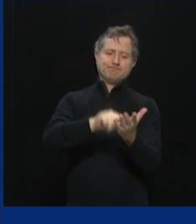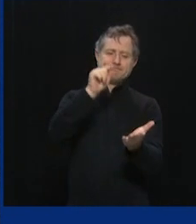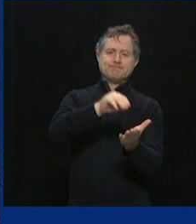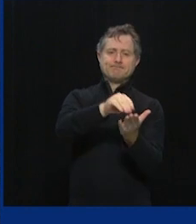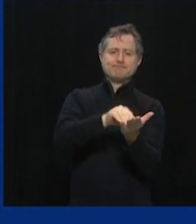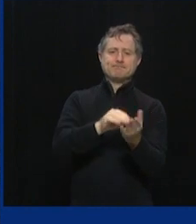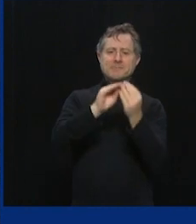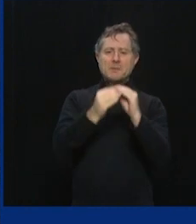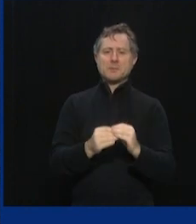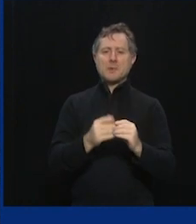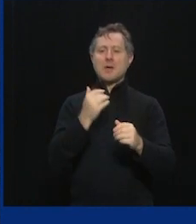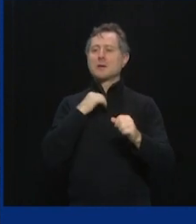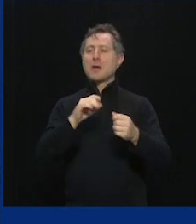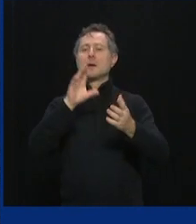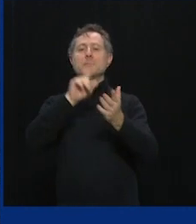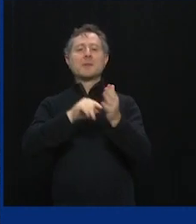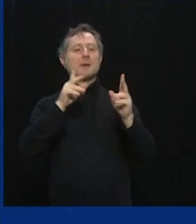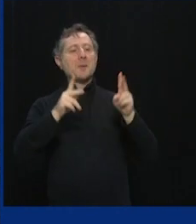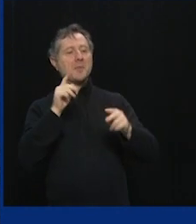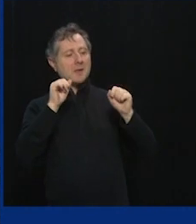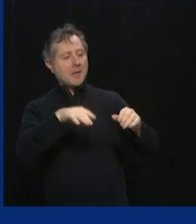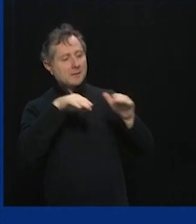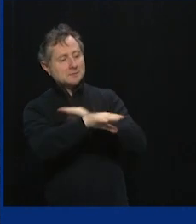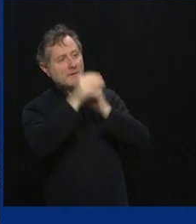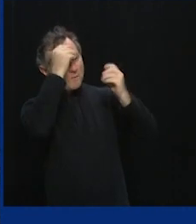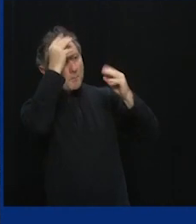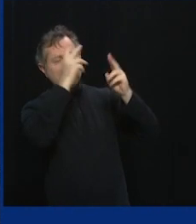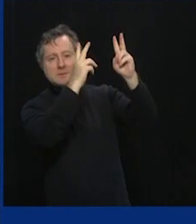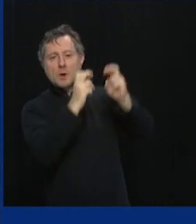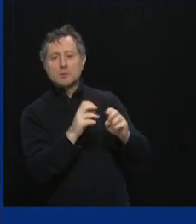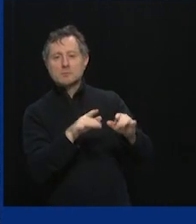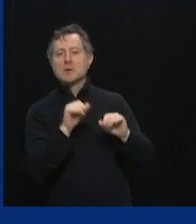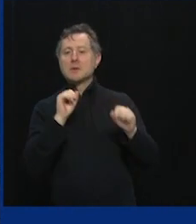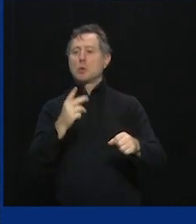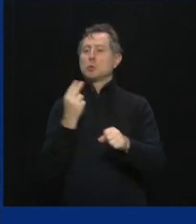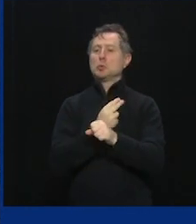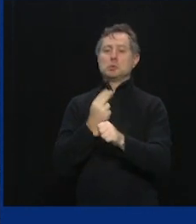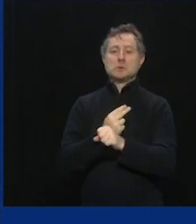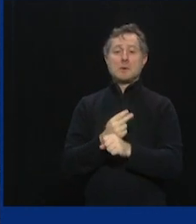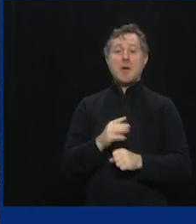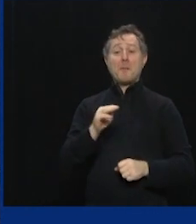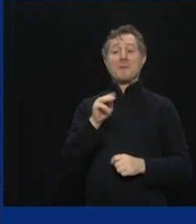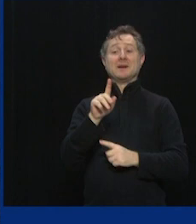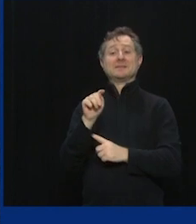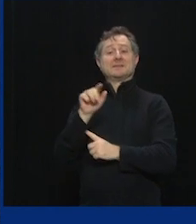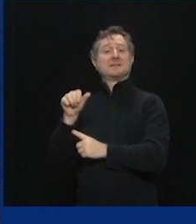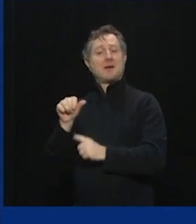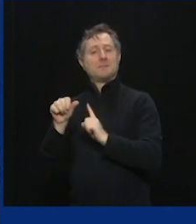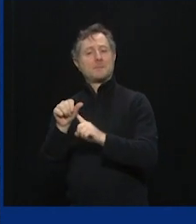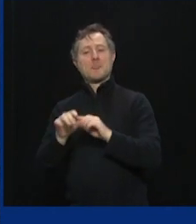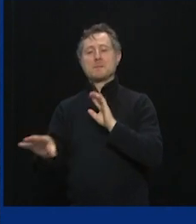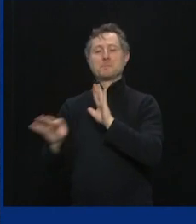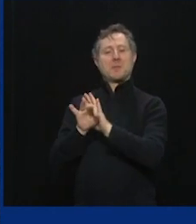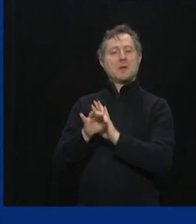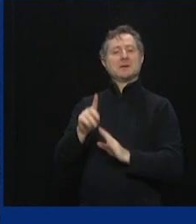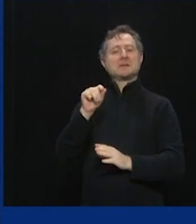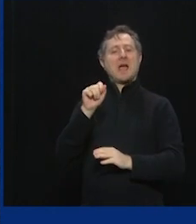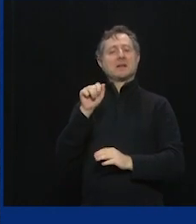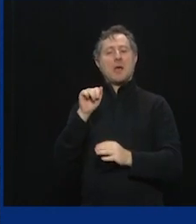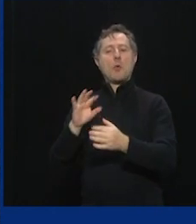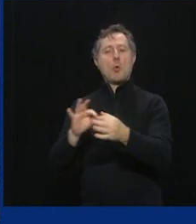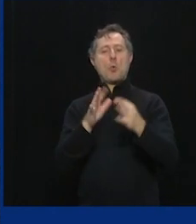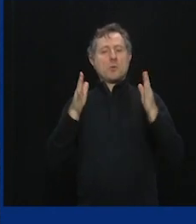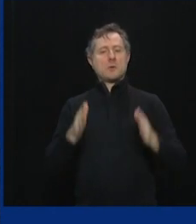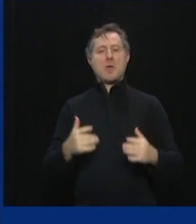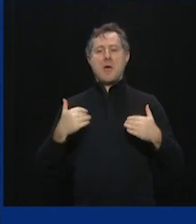accessible, downloadable, and can be used by the public. And the MTA will designate a data coordinator and have 180 days to publish as